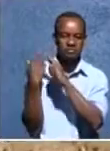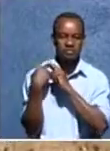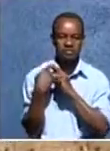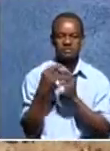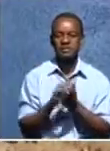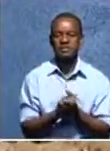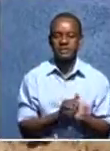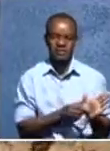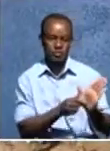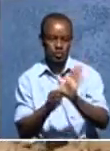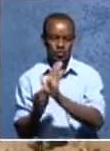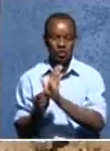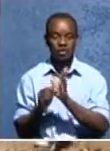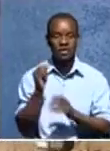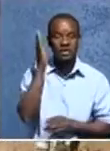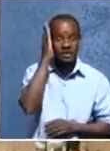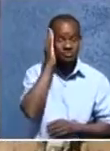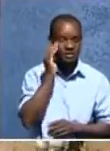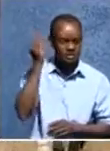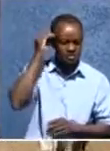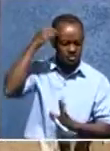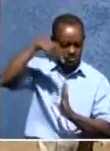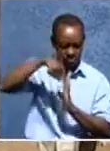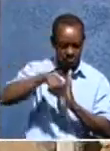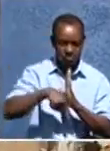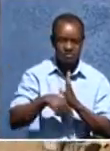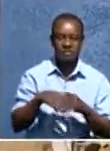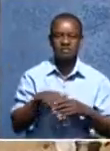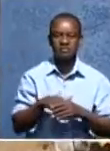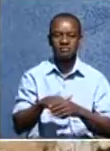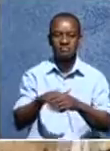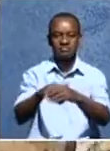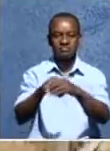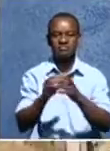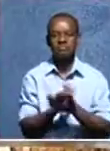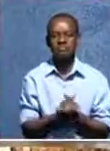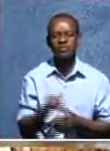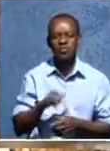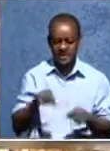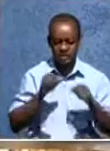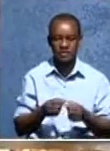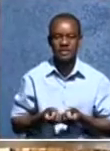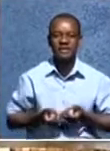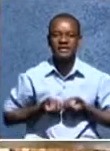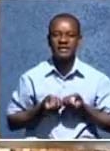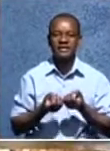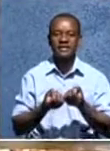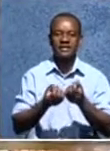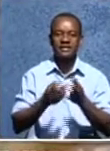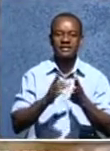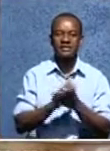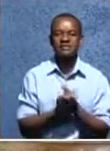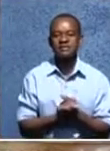of the destination, but of course we need to carry the travel trade that provides at the end of the day the tangible and